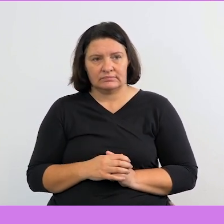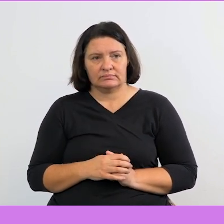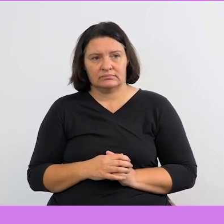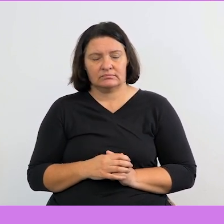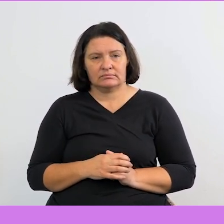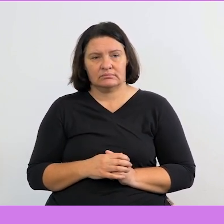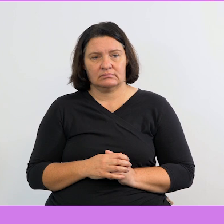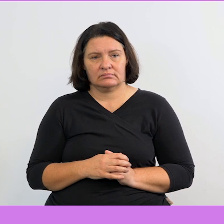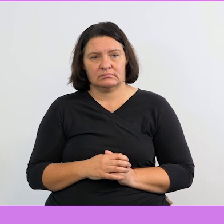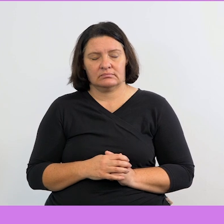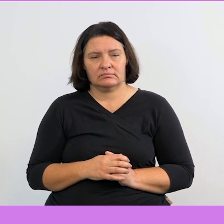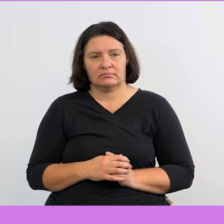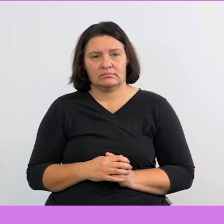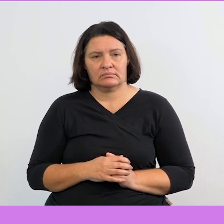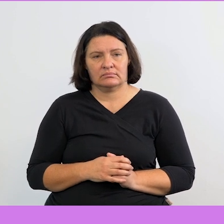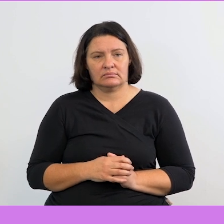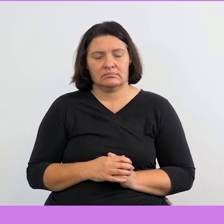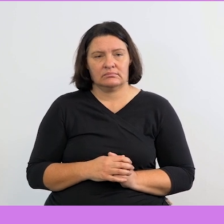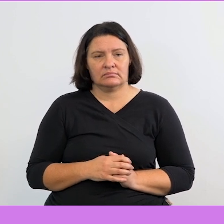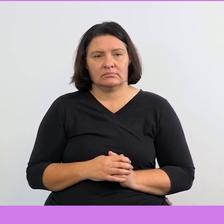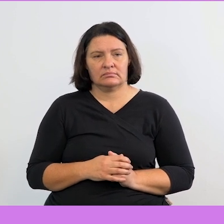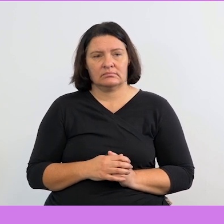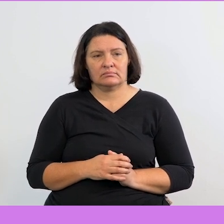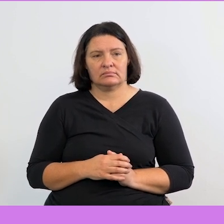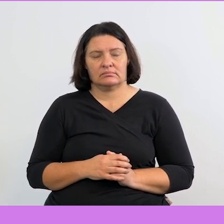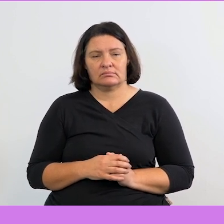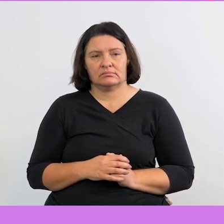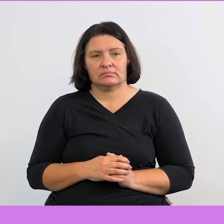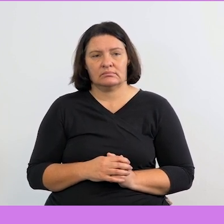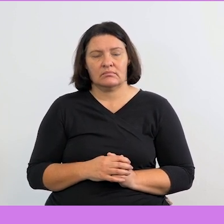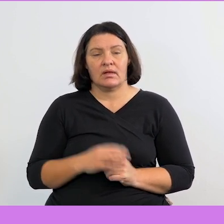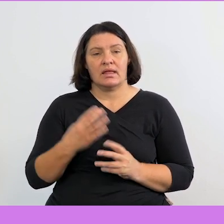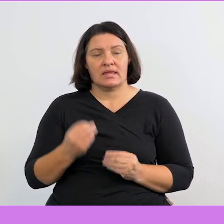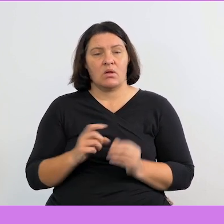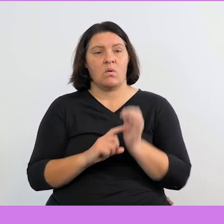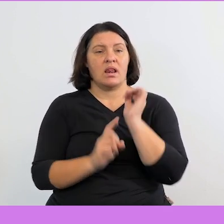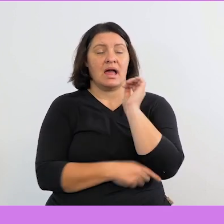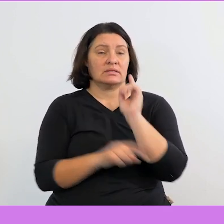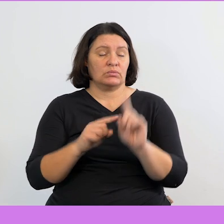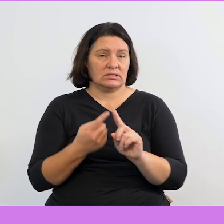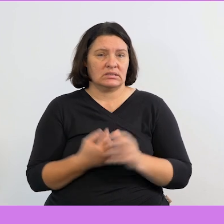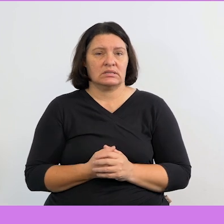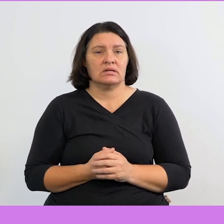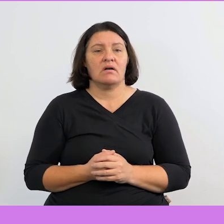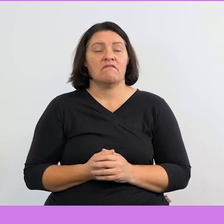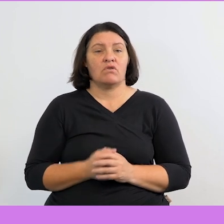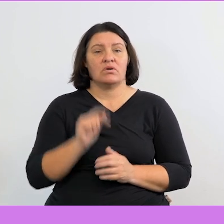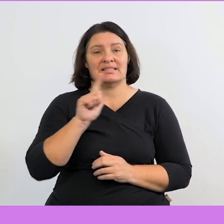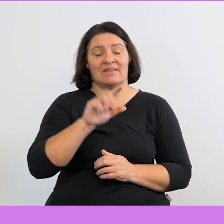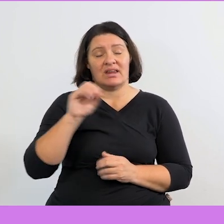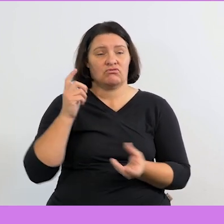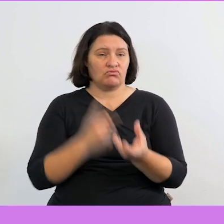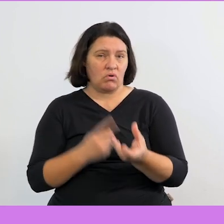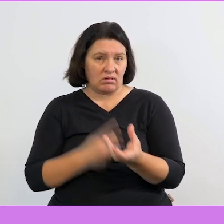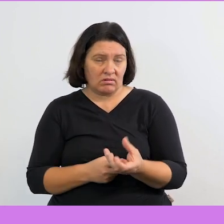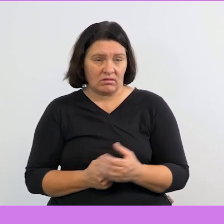be in the middle there between 200 and 400. And then our last point here is for